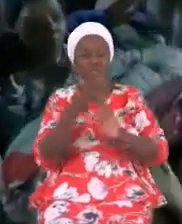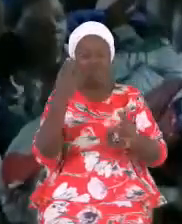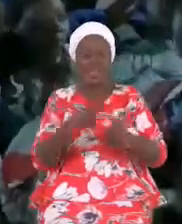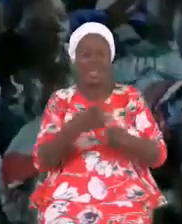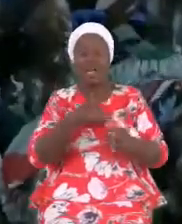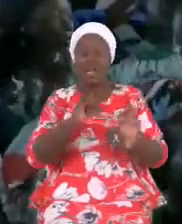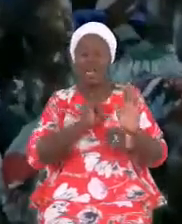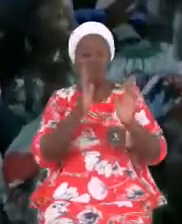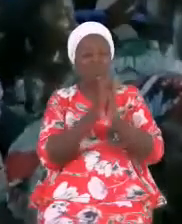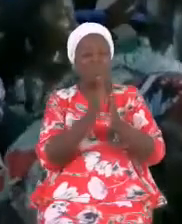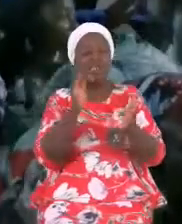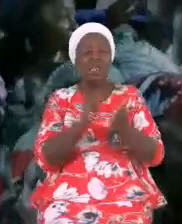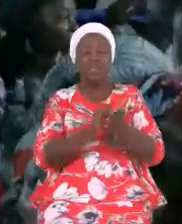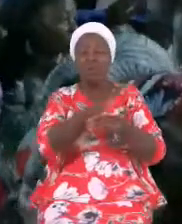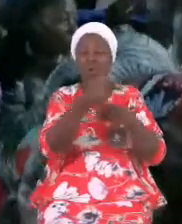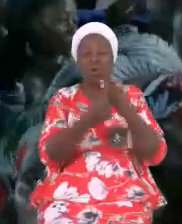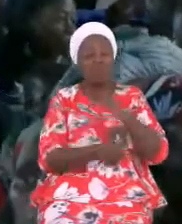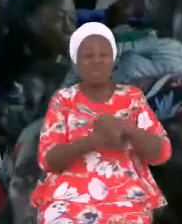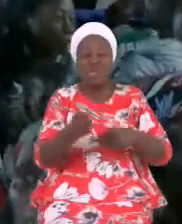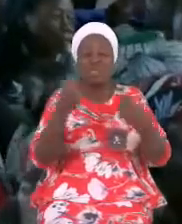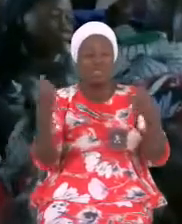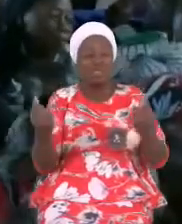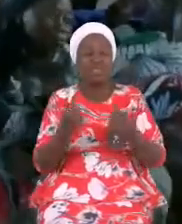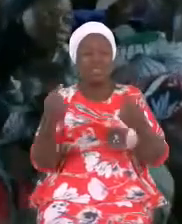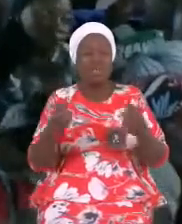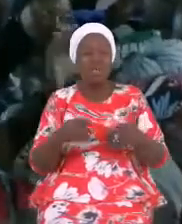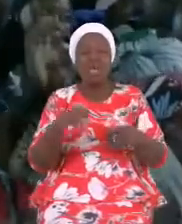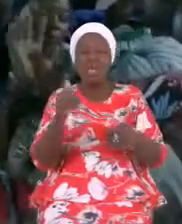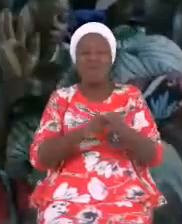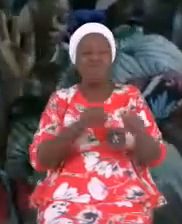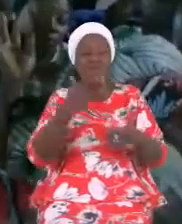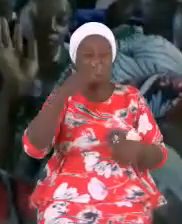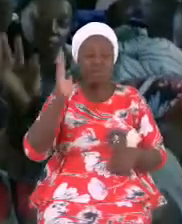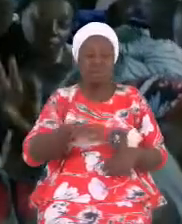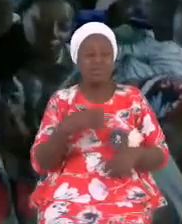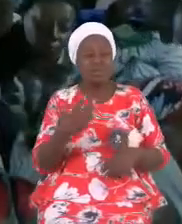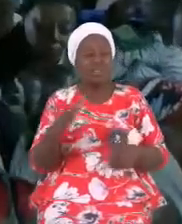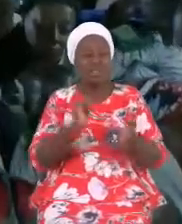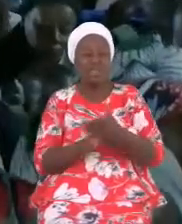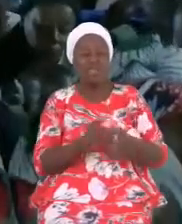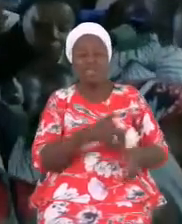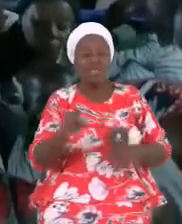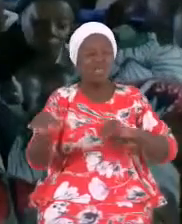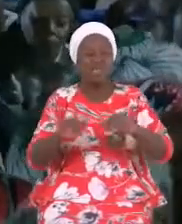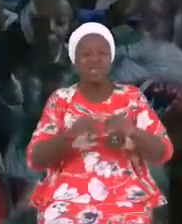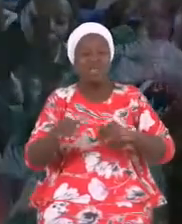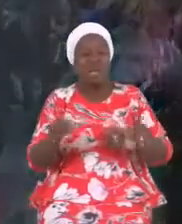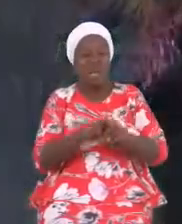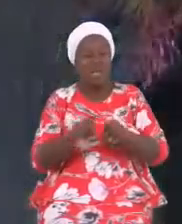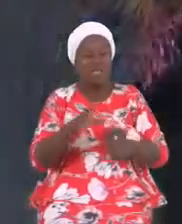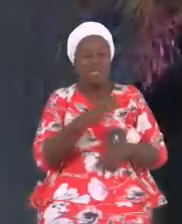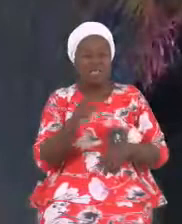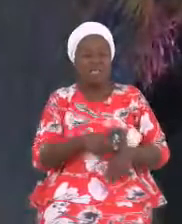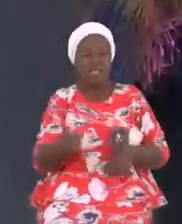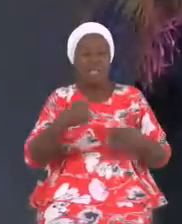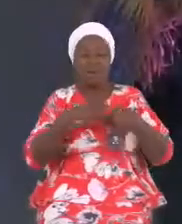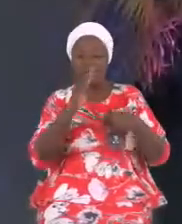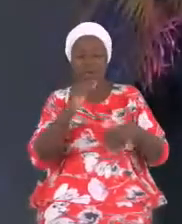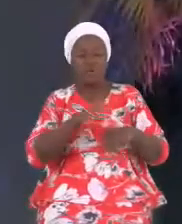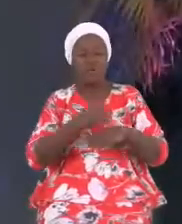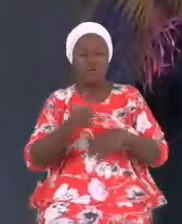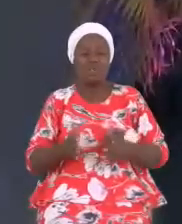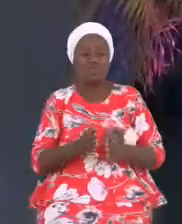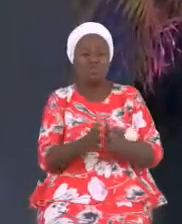pray all their sins, every evil sin they did, and they have been on the broad way that leads to